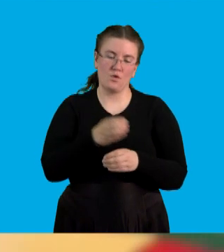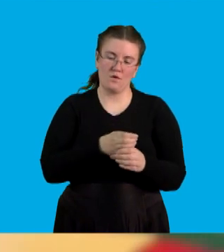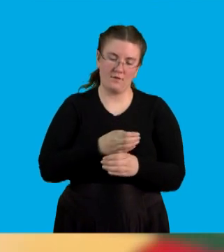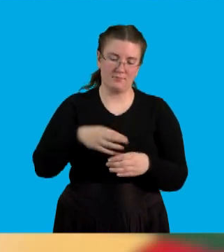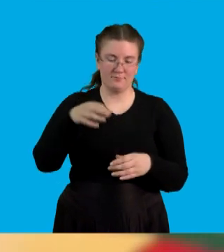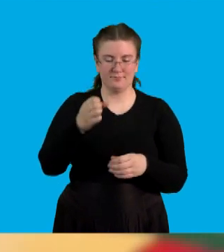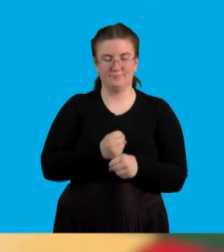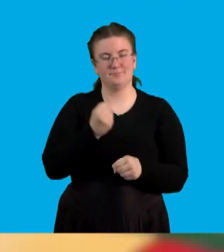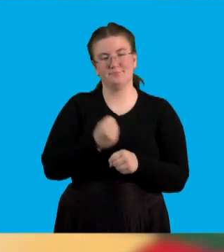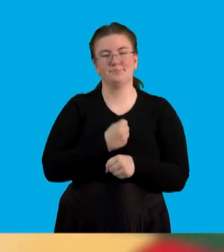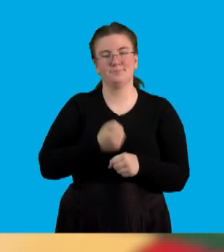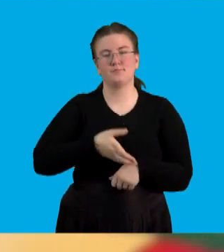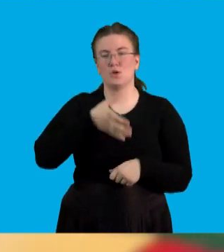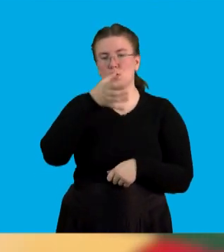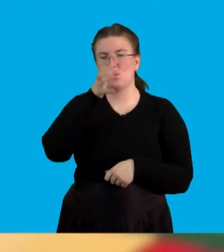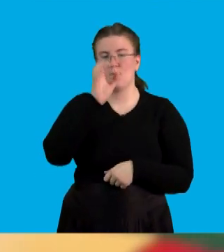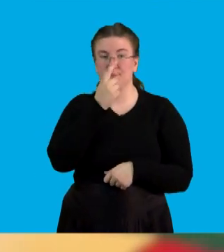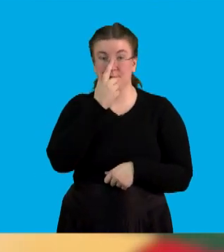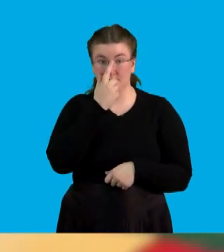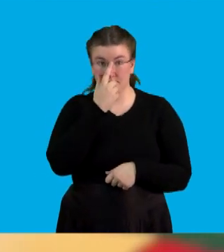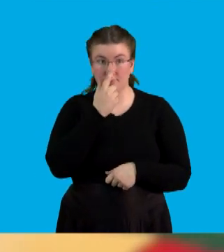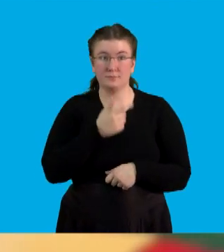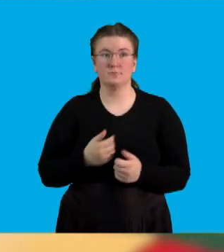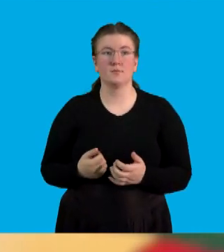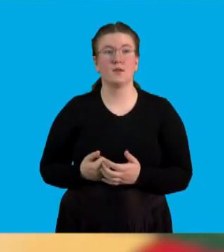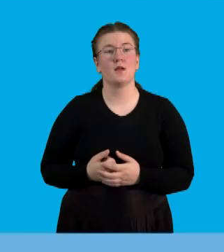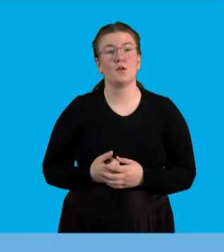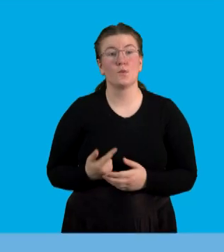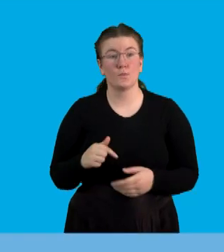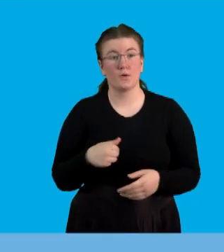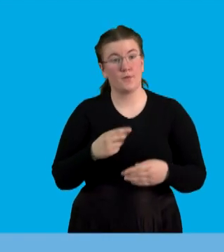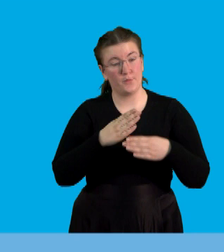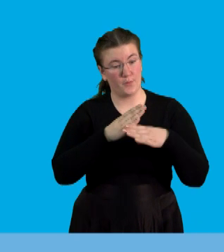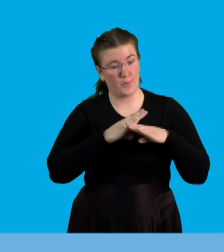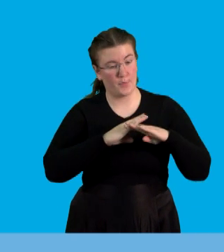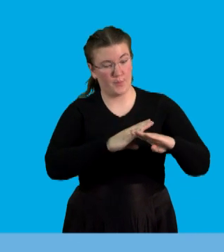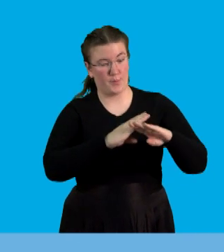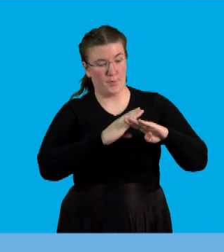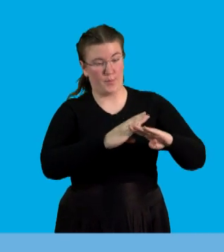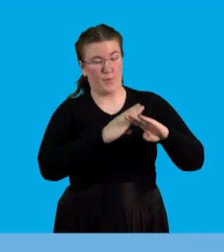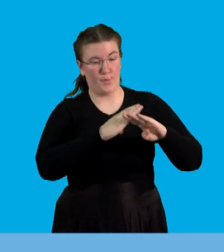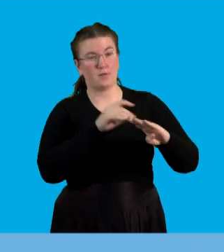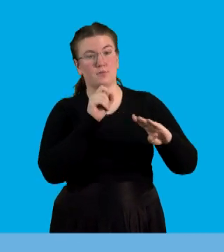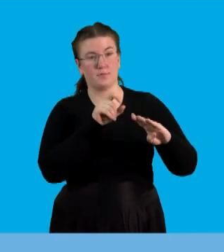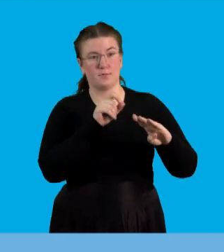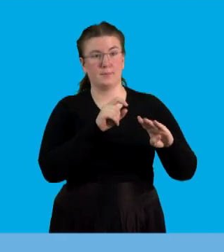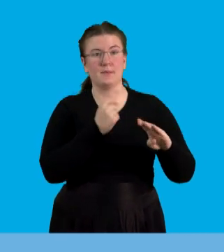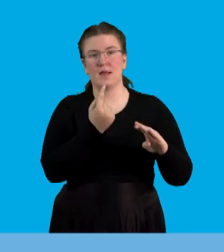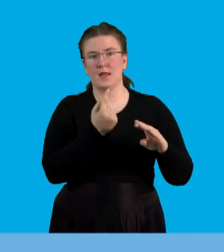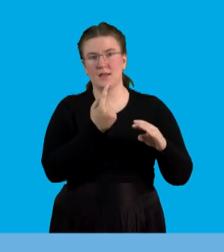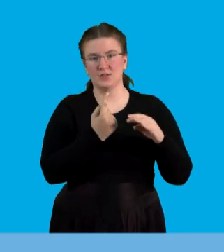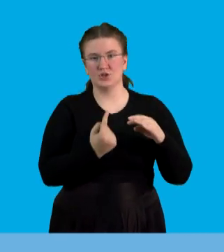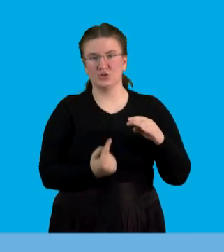and have our cup of coffee. In addition, with the resistors, we always need to remember that each of